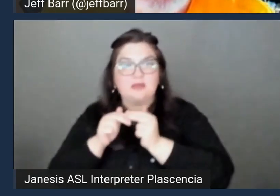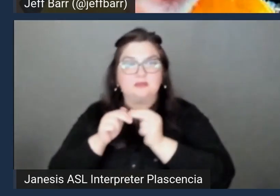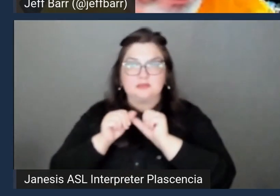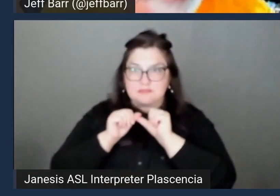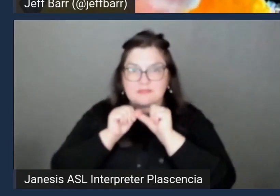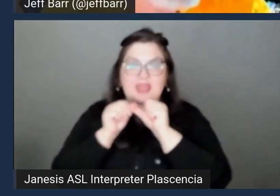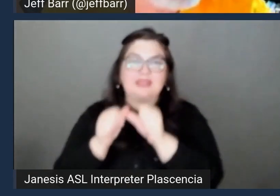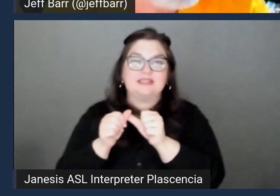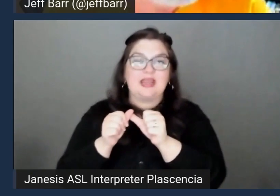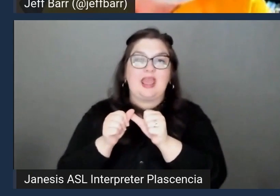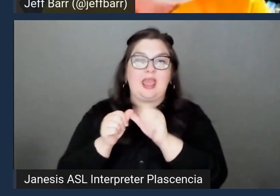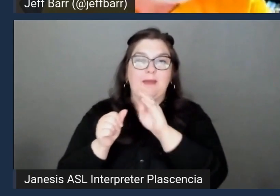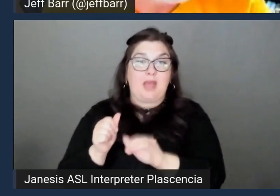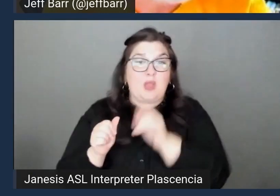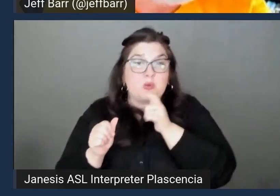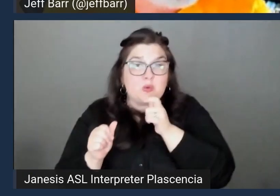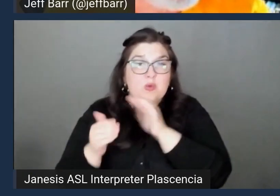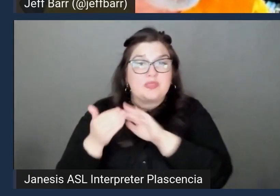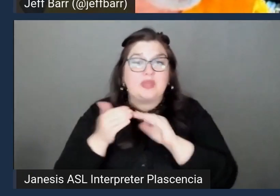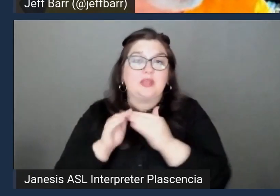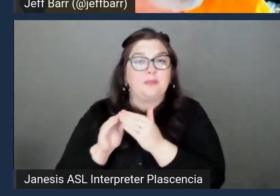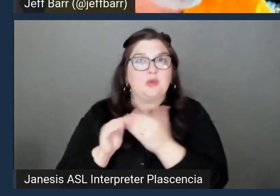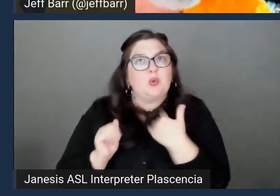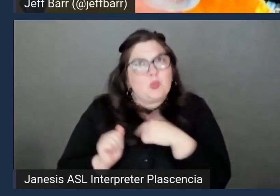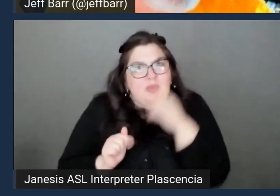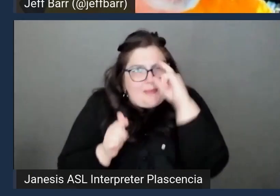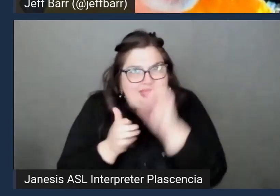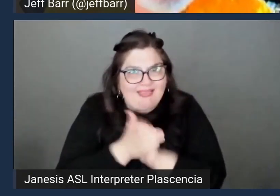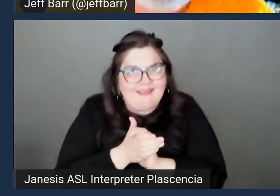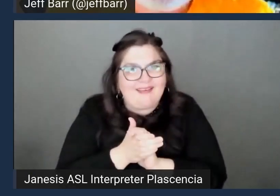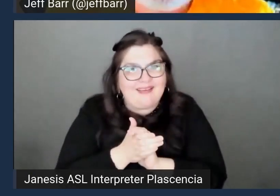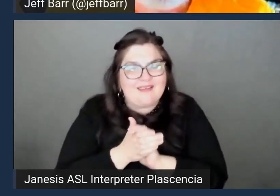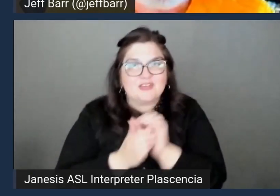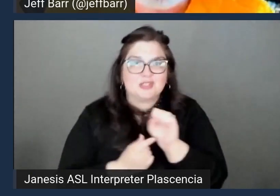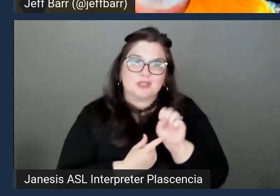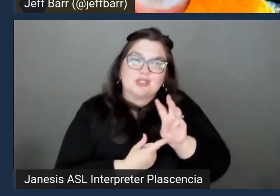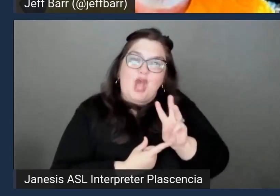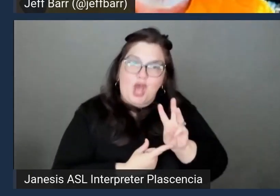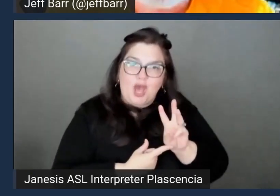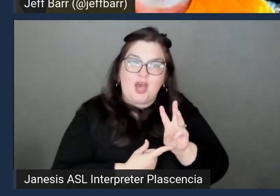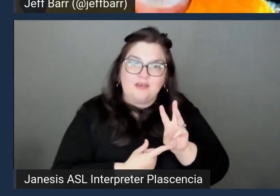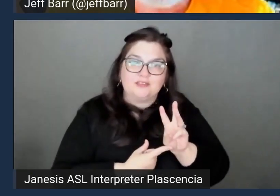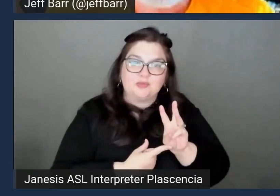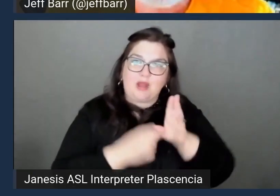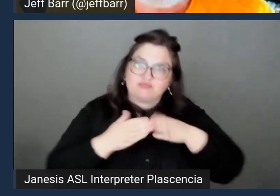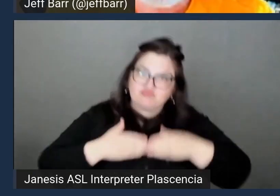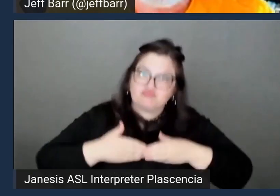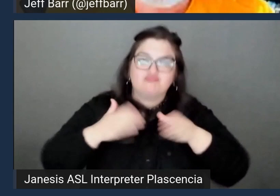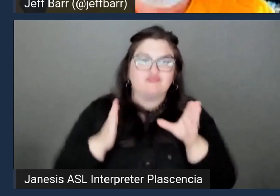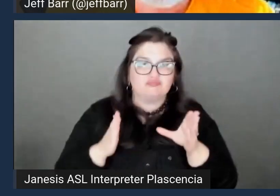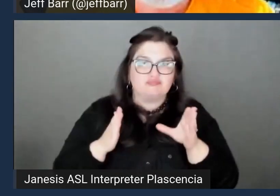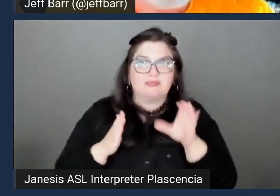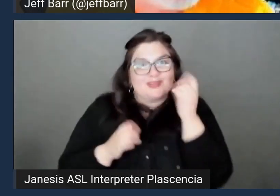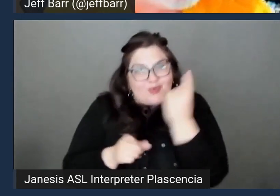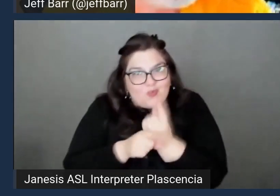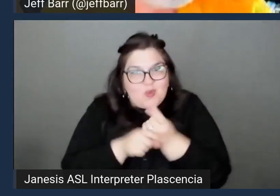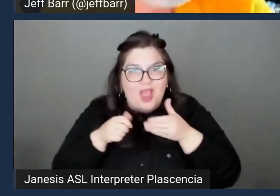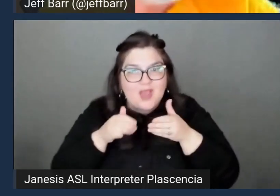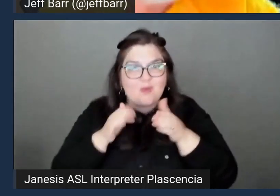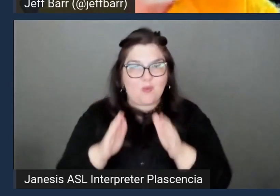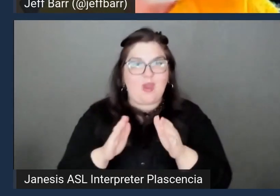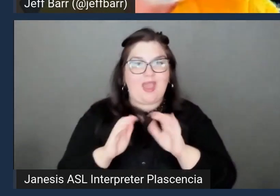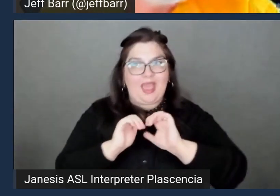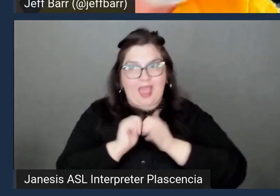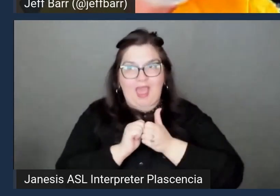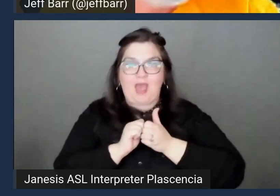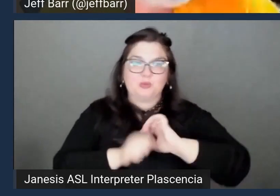We are just we believe building software in the open is really the right way to be building a software.